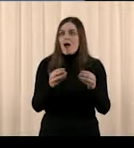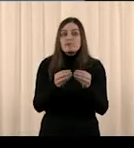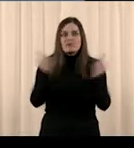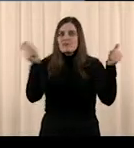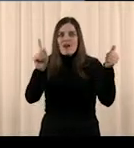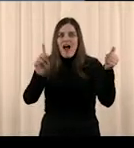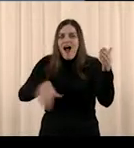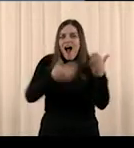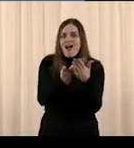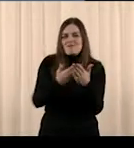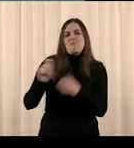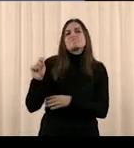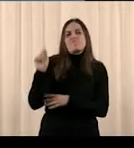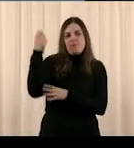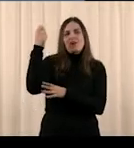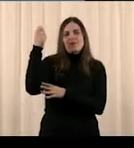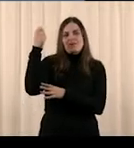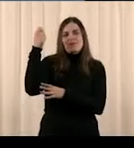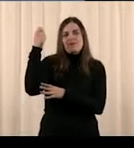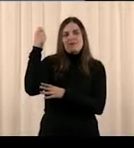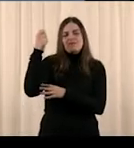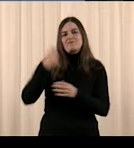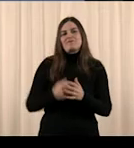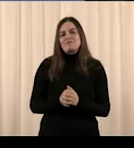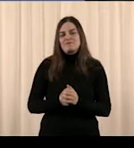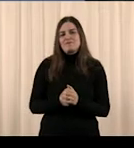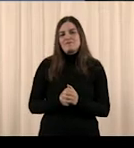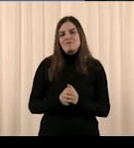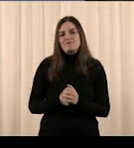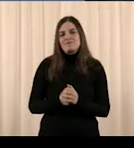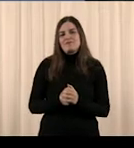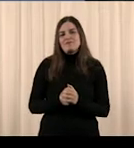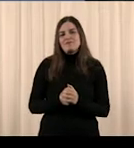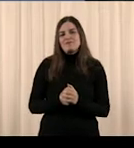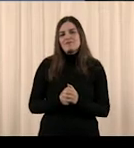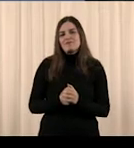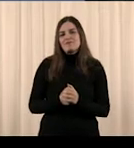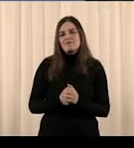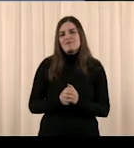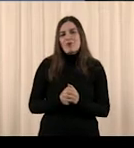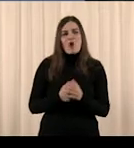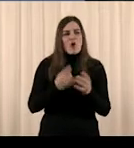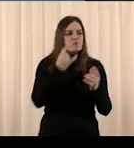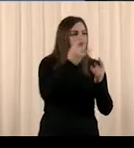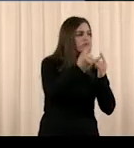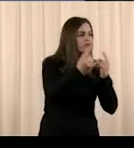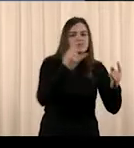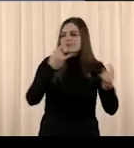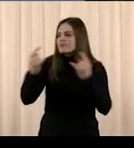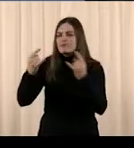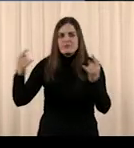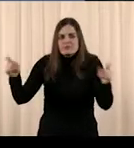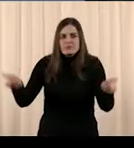hasta que lo estés. No matter how many distractions you place. Da igual cuántas distracciones te pongas